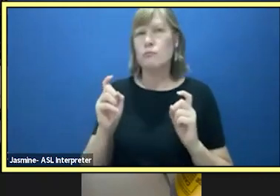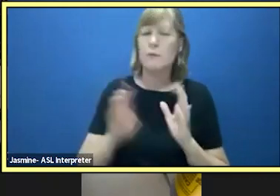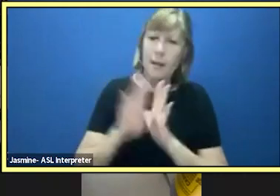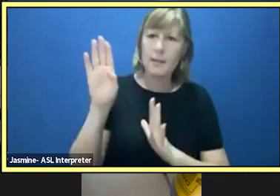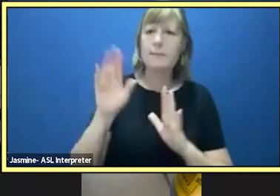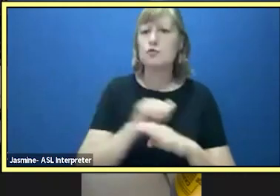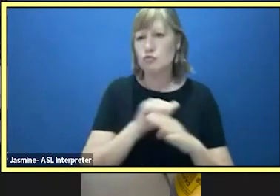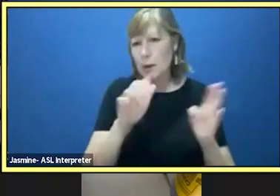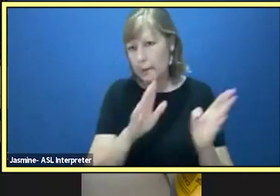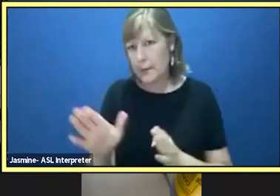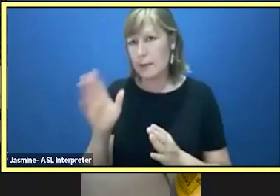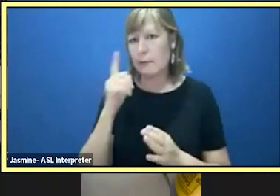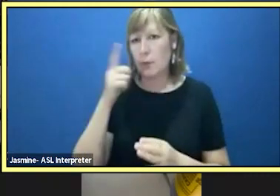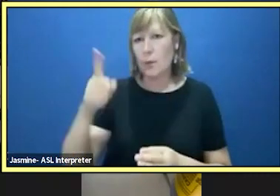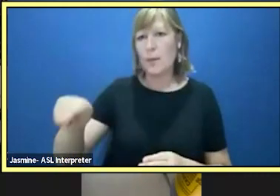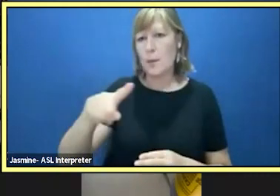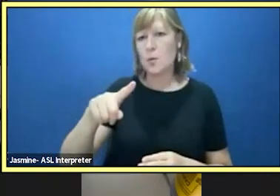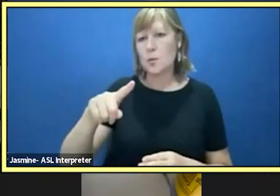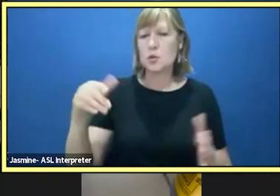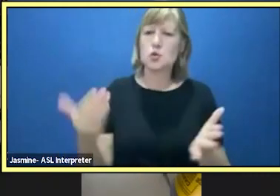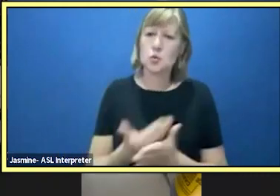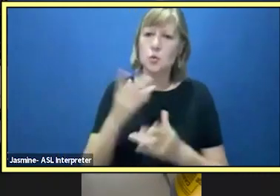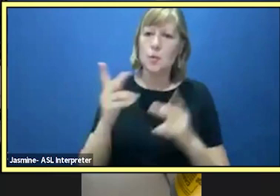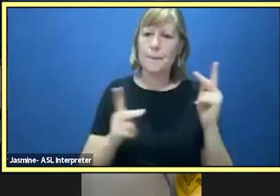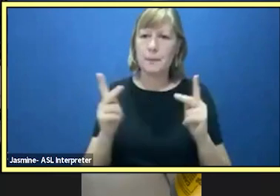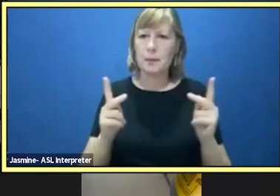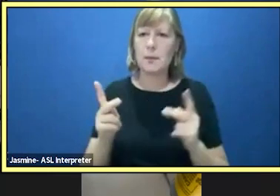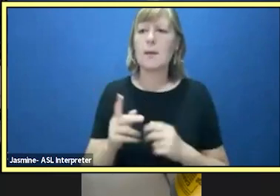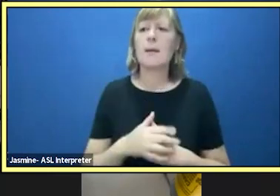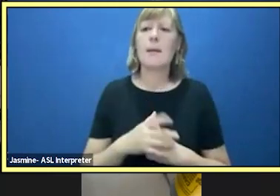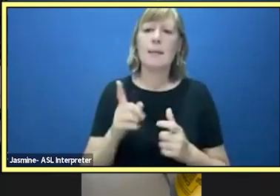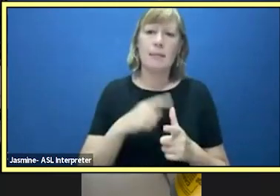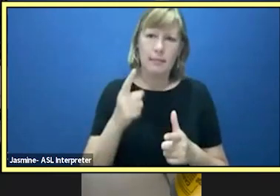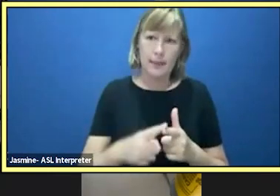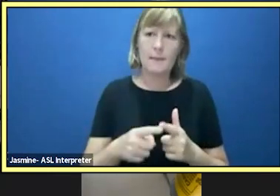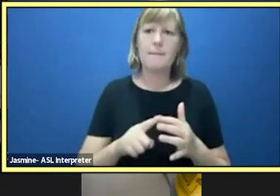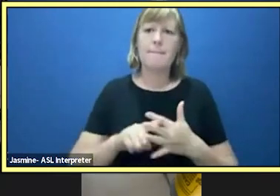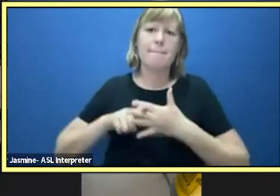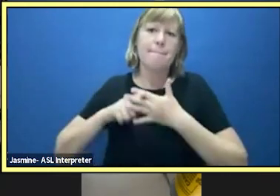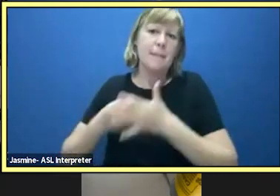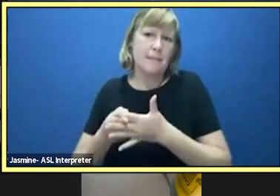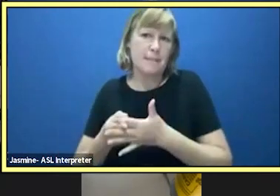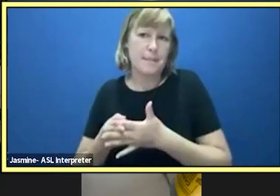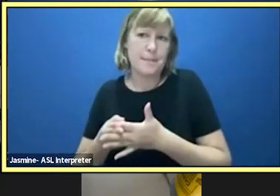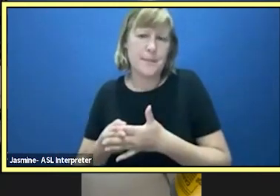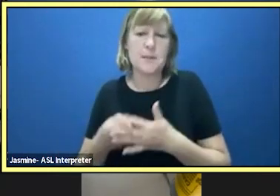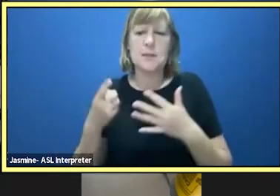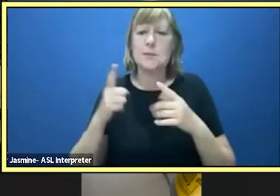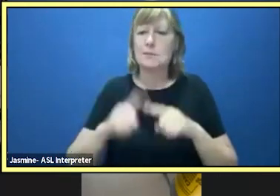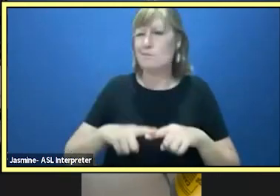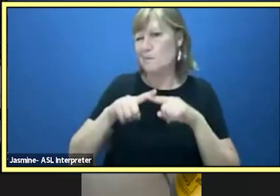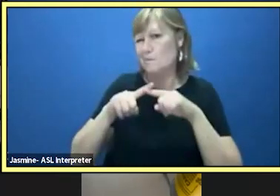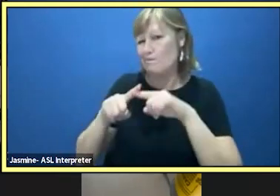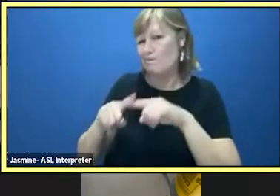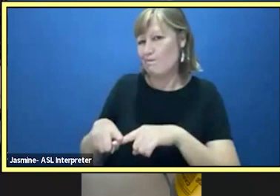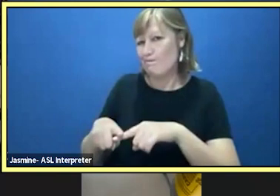those new folks. And then we will begin to start. So a lot is dependent. We're sort of taking it one step at a time.